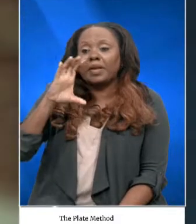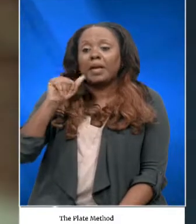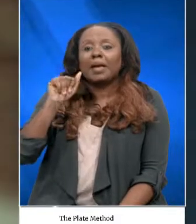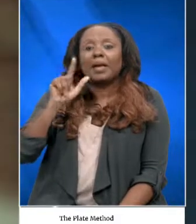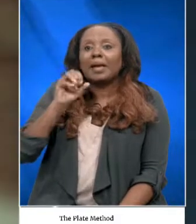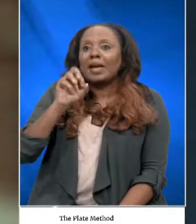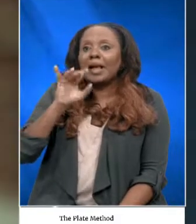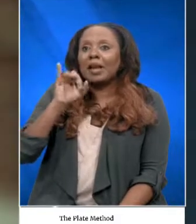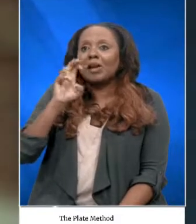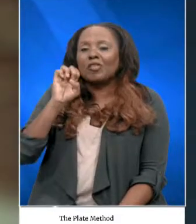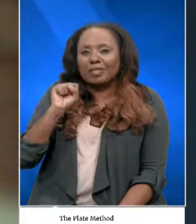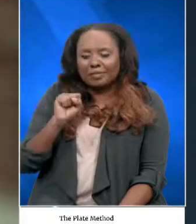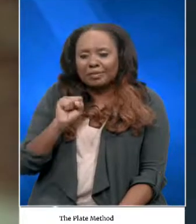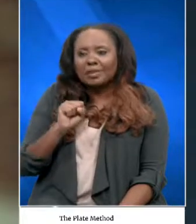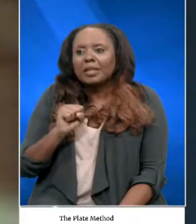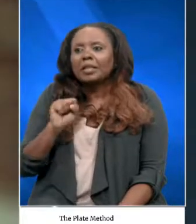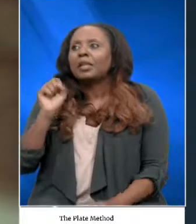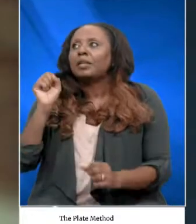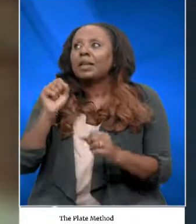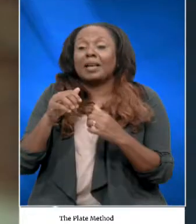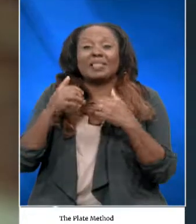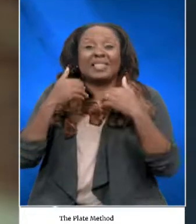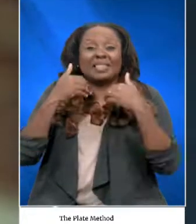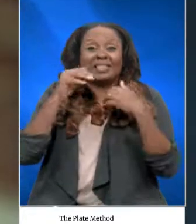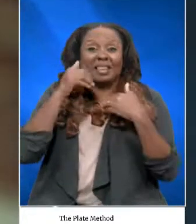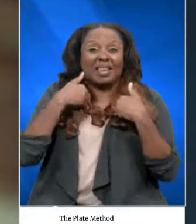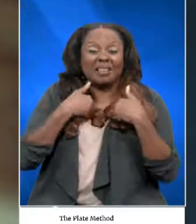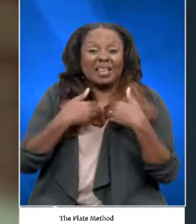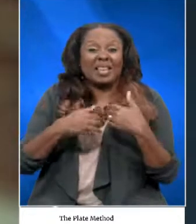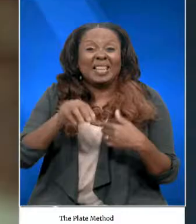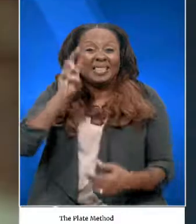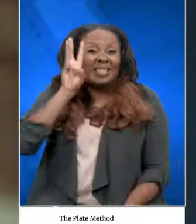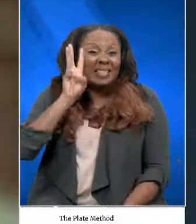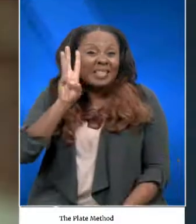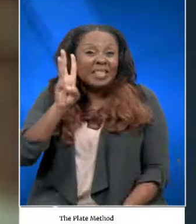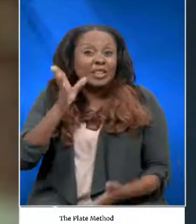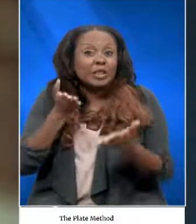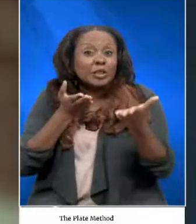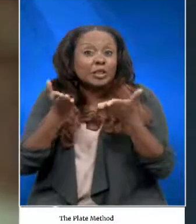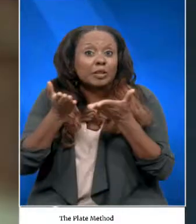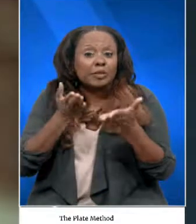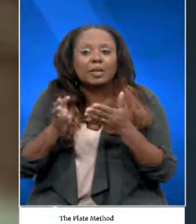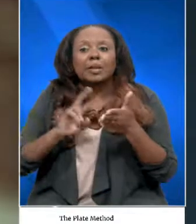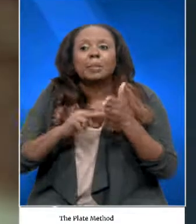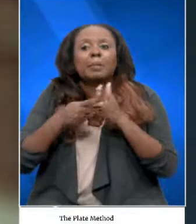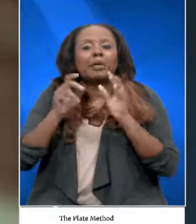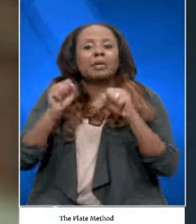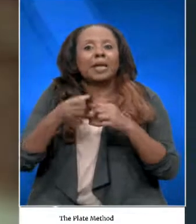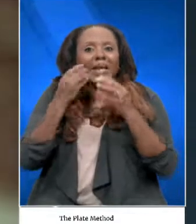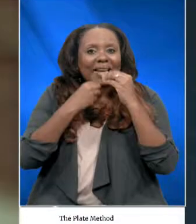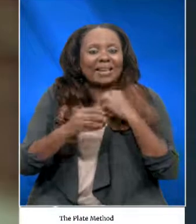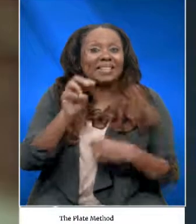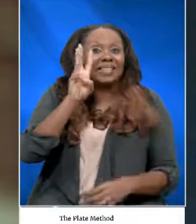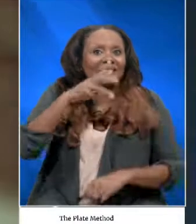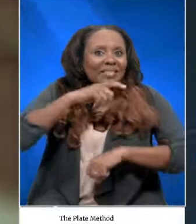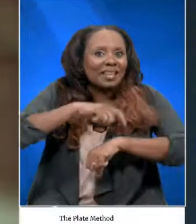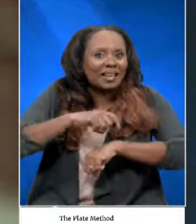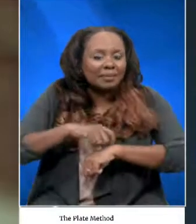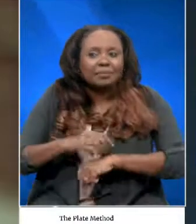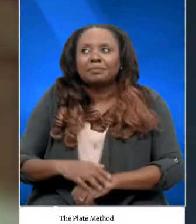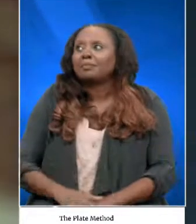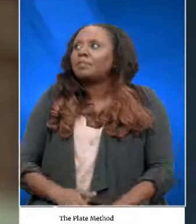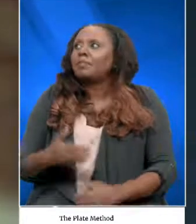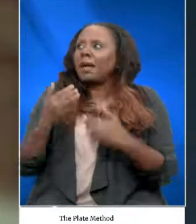here, so you can get 6 servings from this one can. The total fat in here is 9 grams, which is 14%, and the